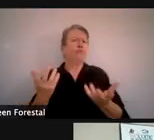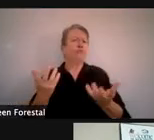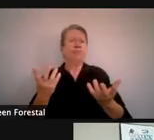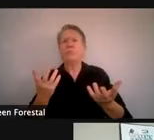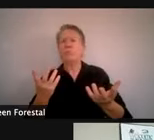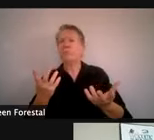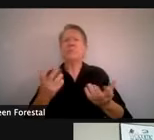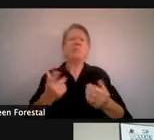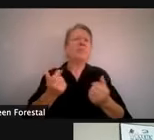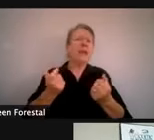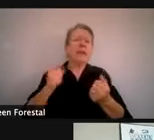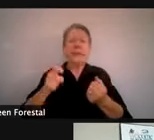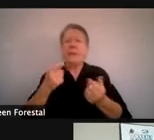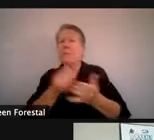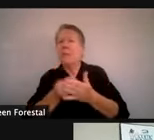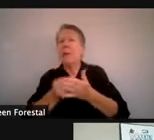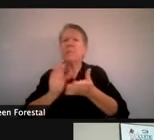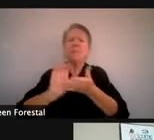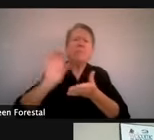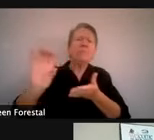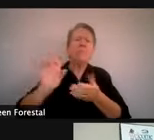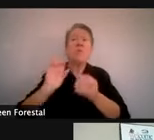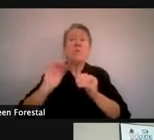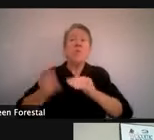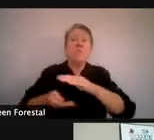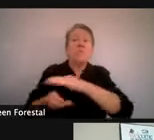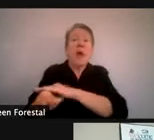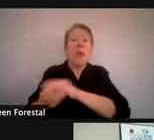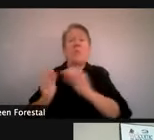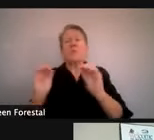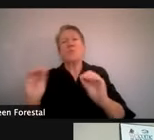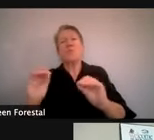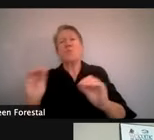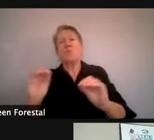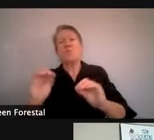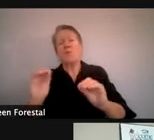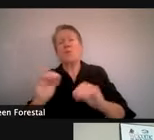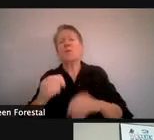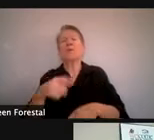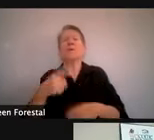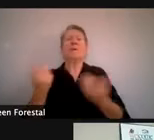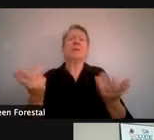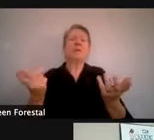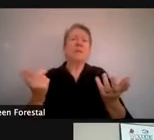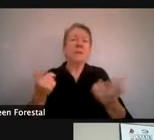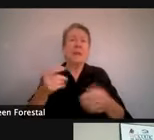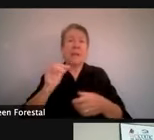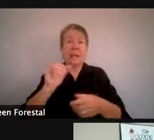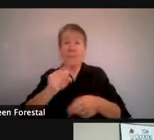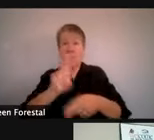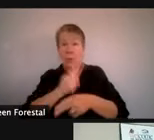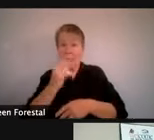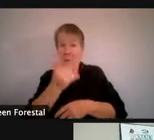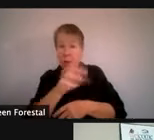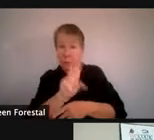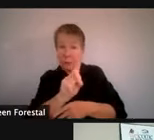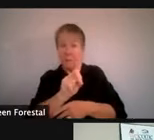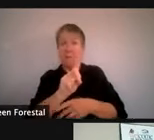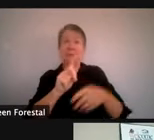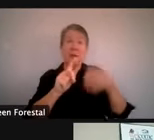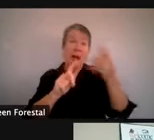need to do. And if they're not at least in a hybrid mode, they've got to have a good reason for it. This is not a free pass. So they've got to be able to